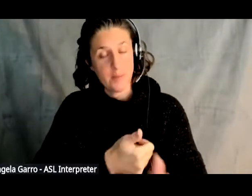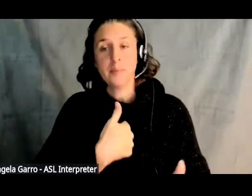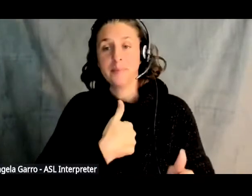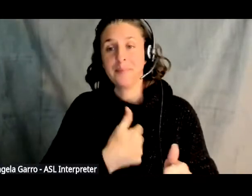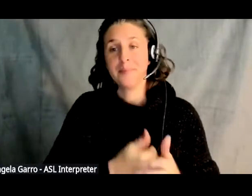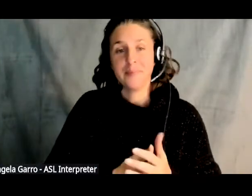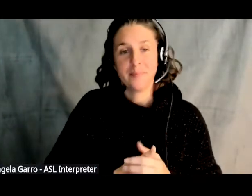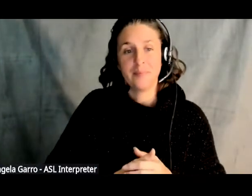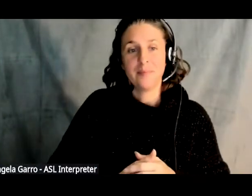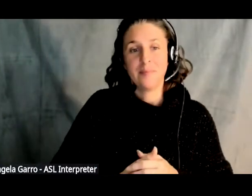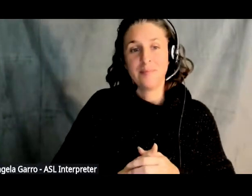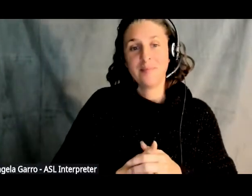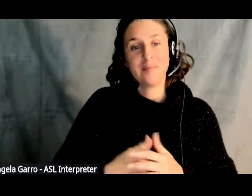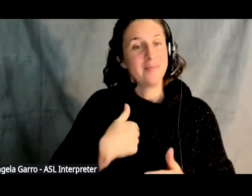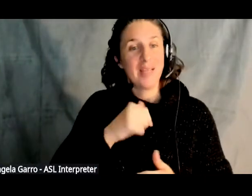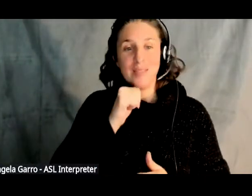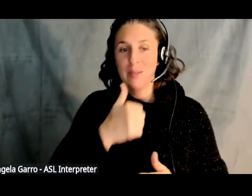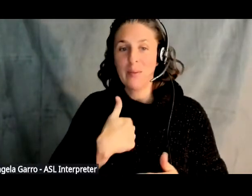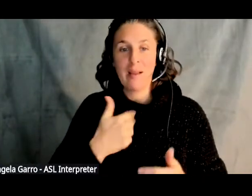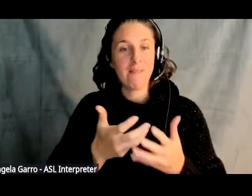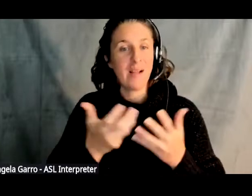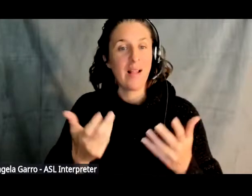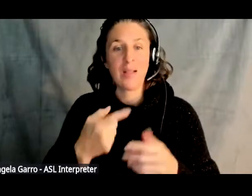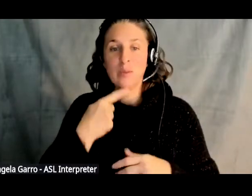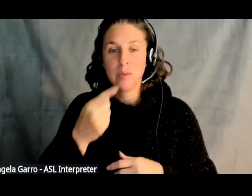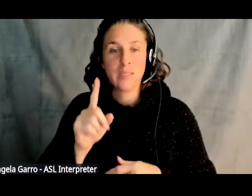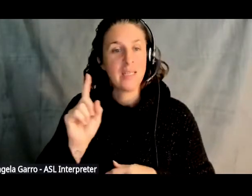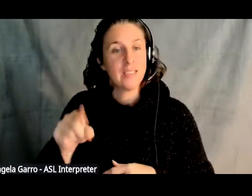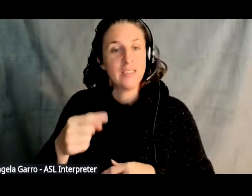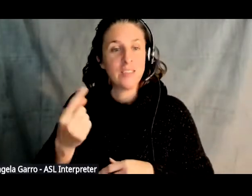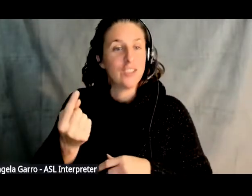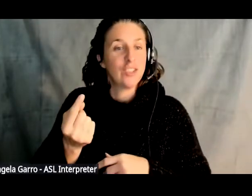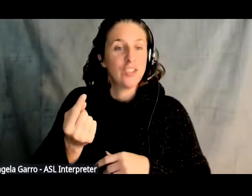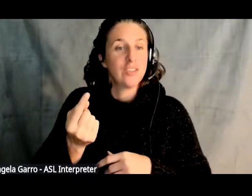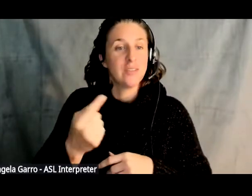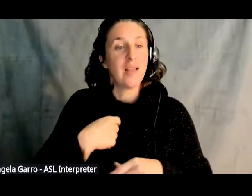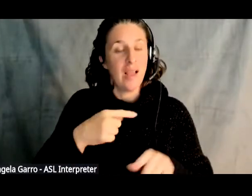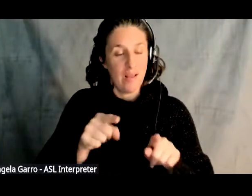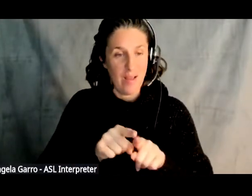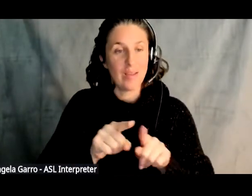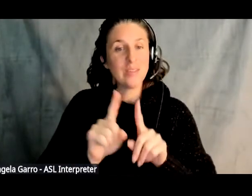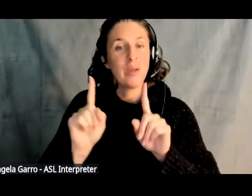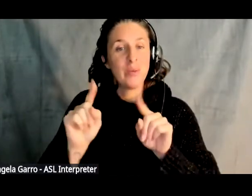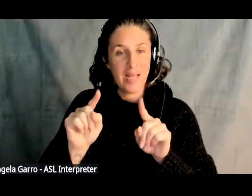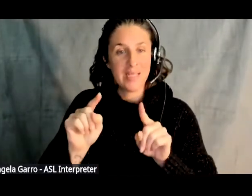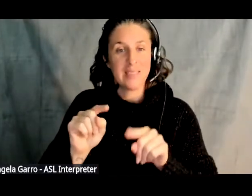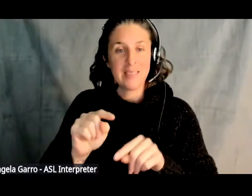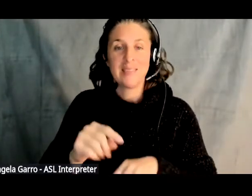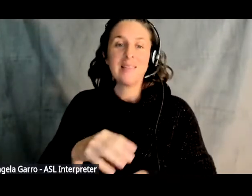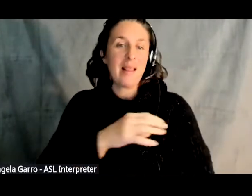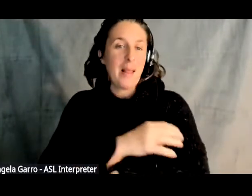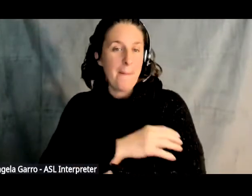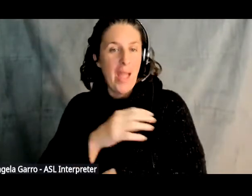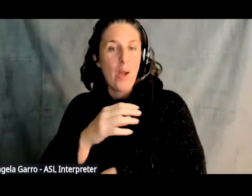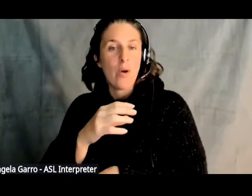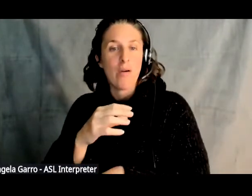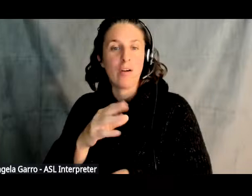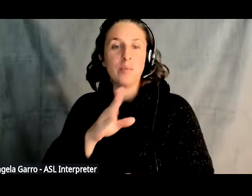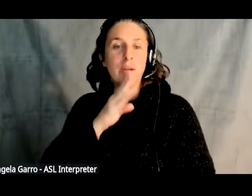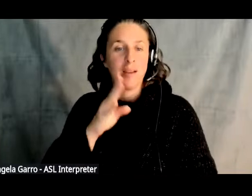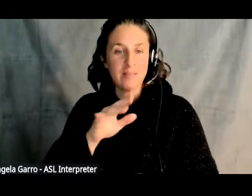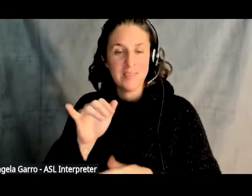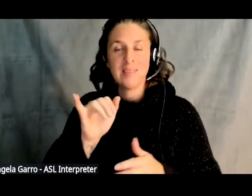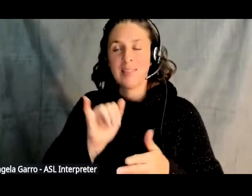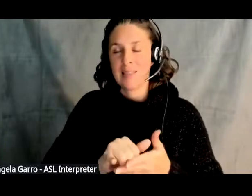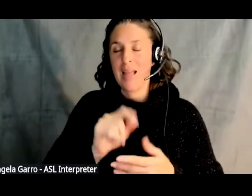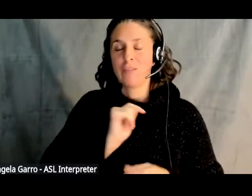I don't have a lot to say. Just that I also attended the power breakfast that Trustee Chavez